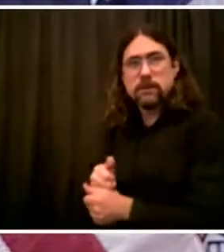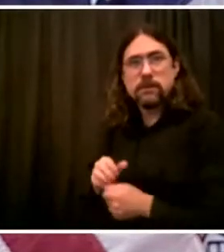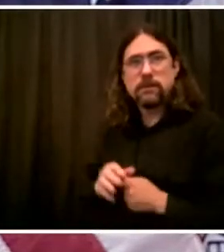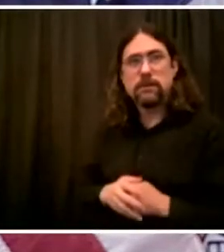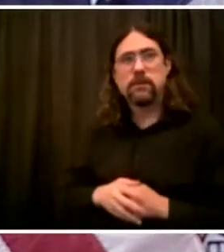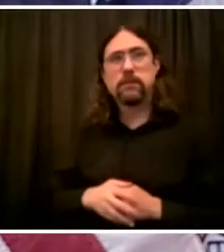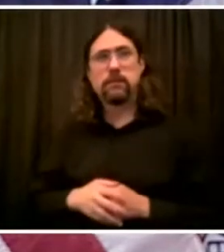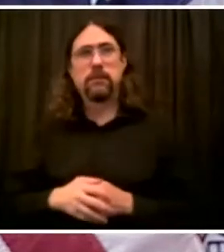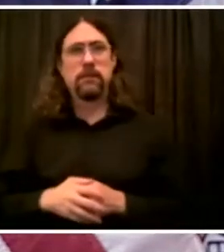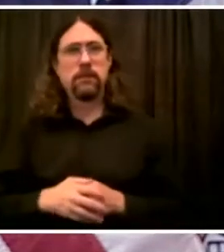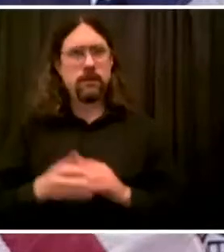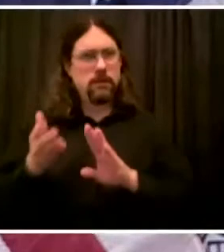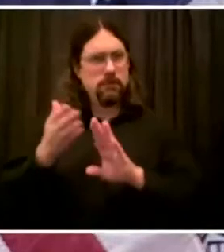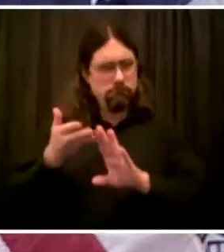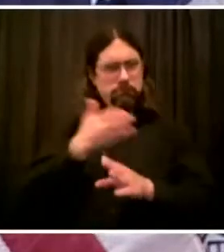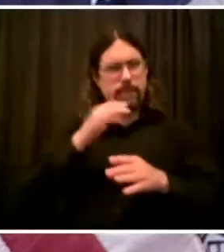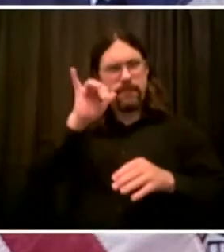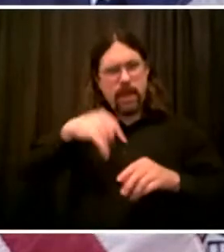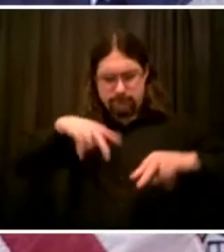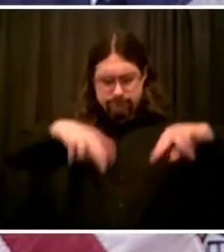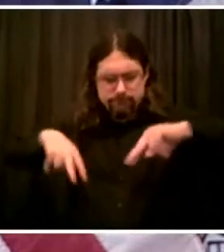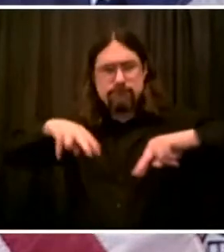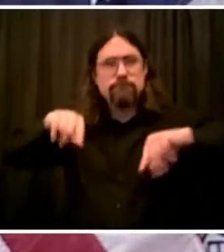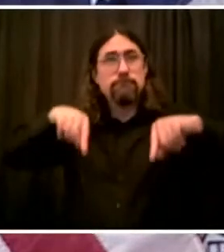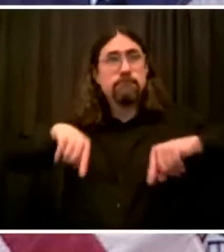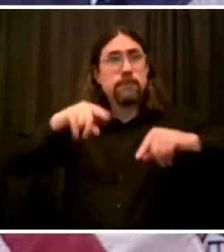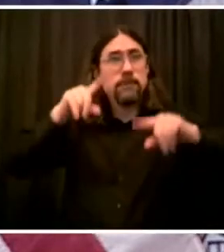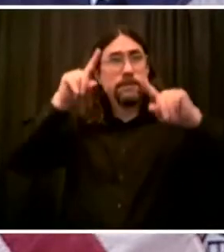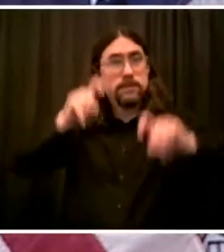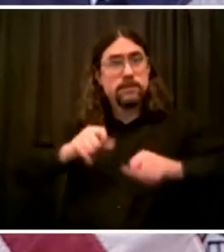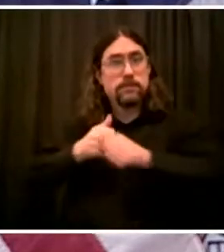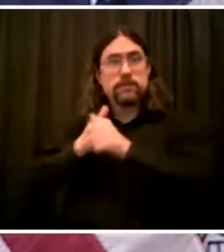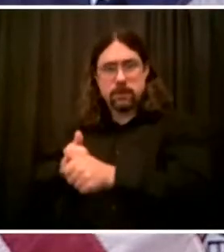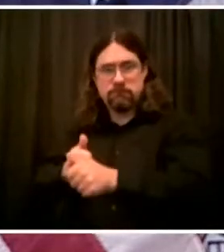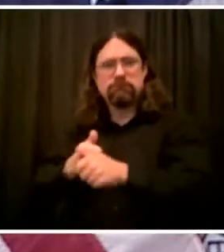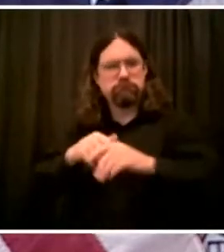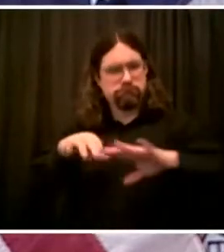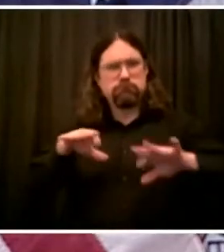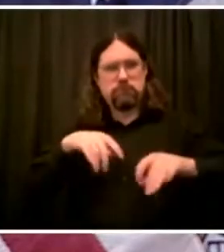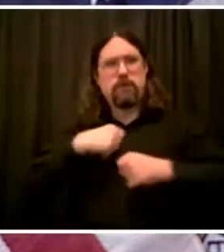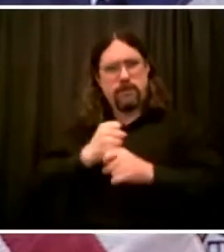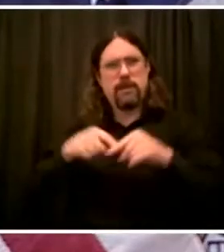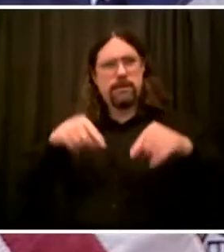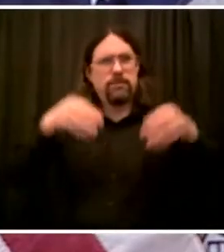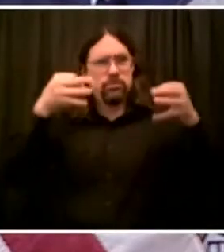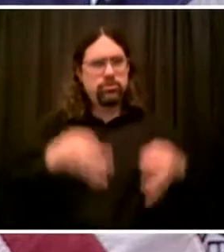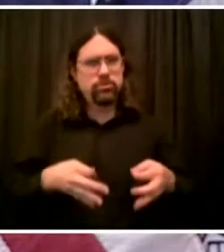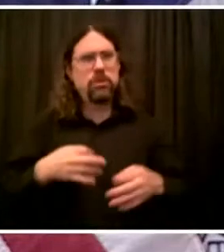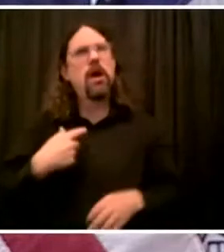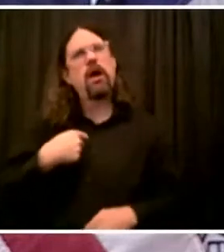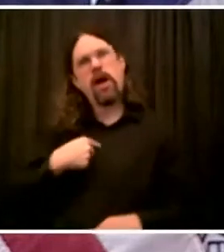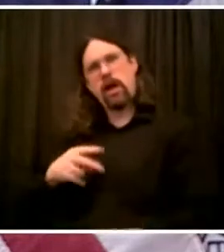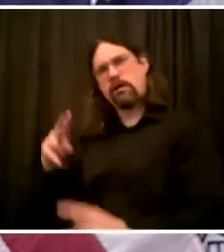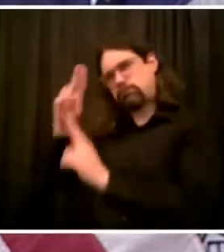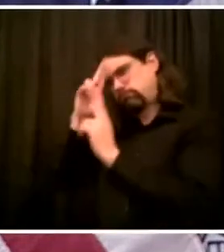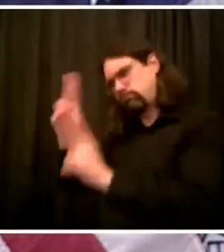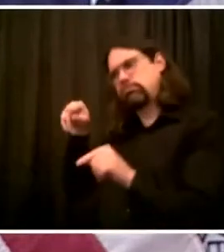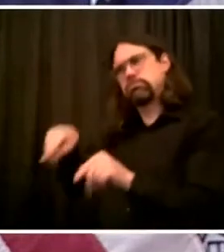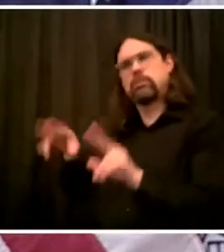consideration with the union, despite my respect for the union, which is real. In terms of homeless and what comes in, I think Steve Banks here could help us